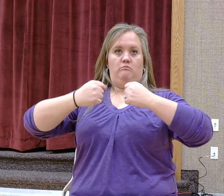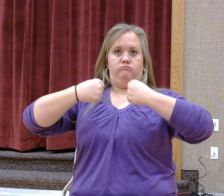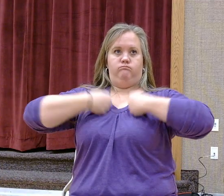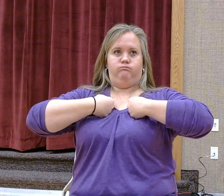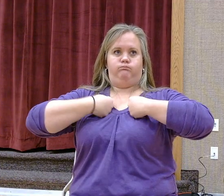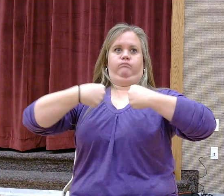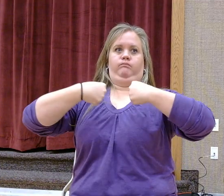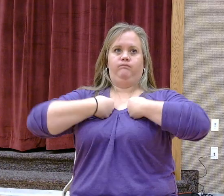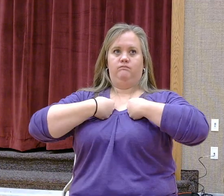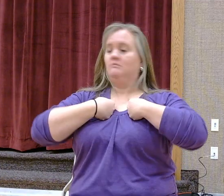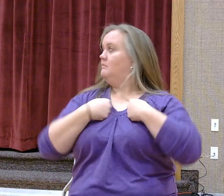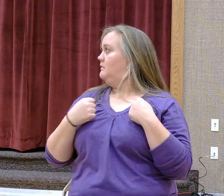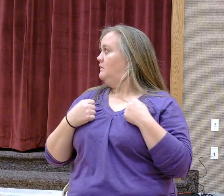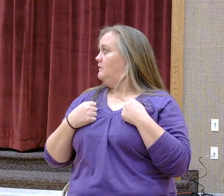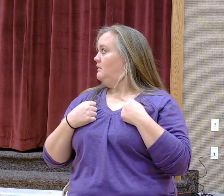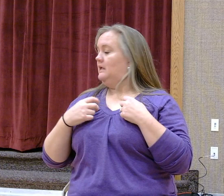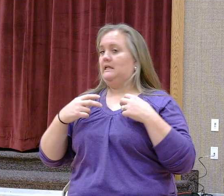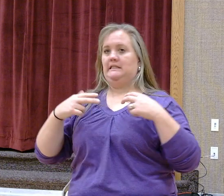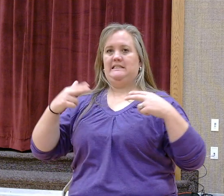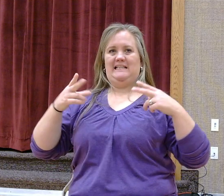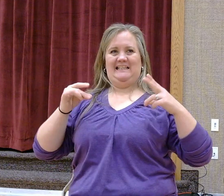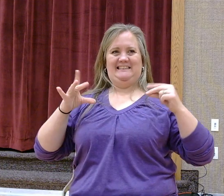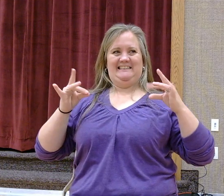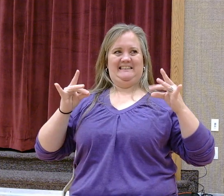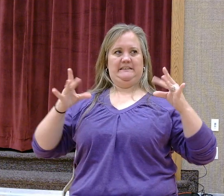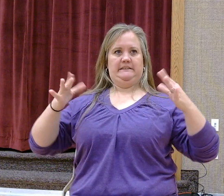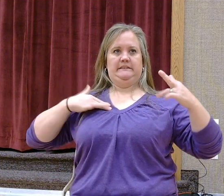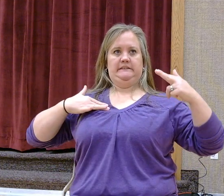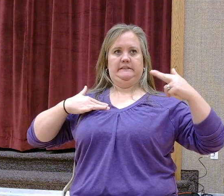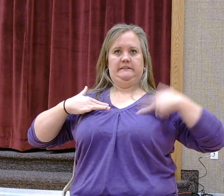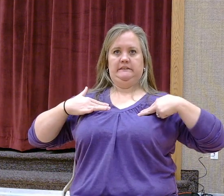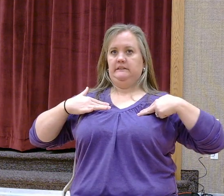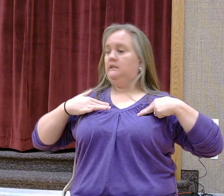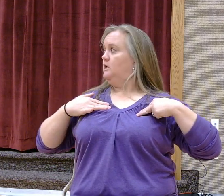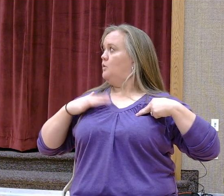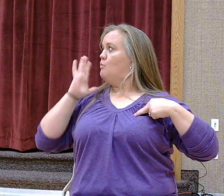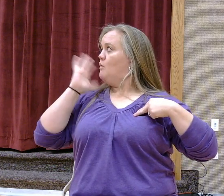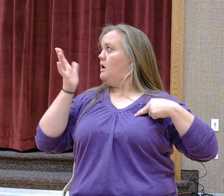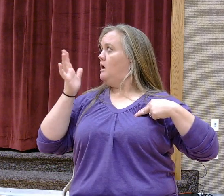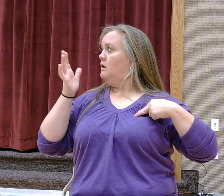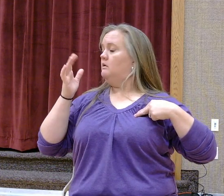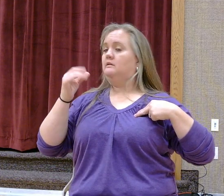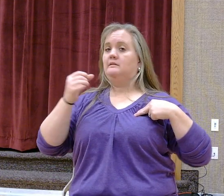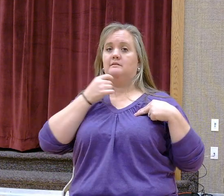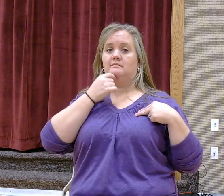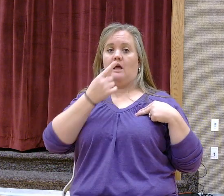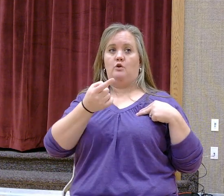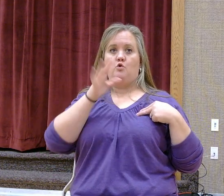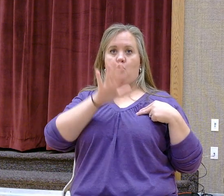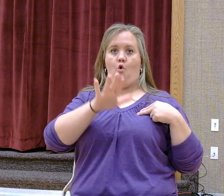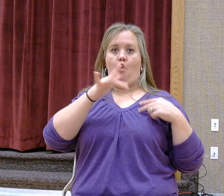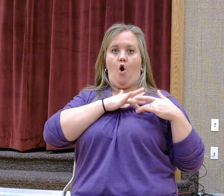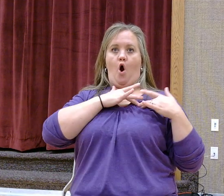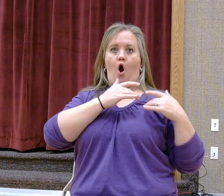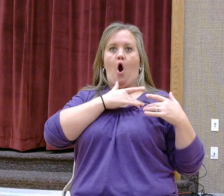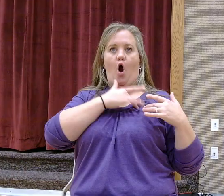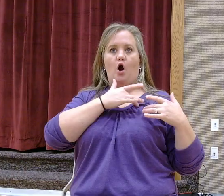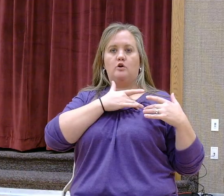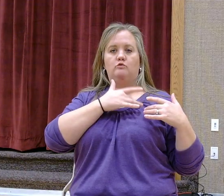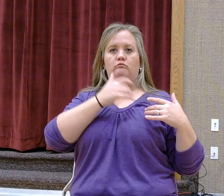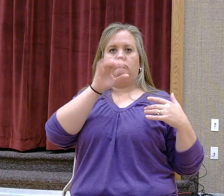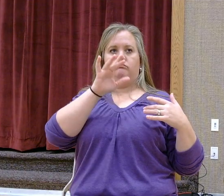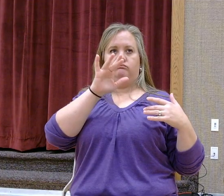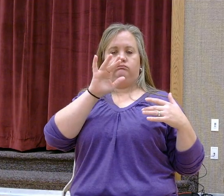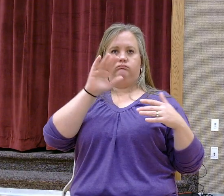little thing that you can attach stickers to the chest, and it will read heart rhythms, okay? I'm